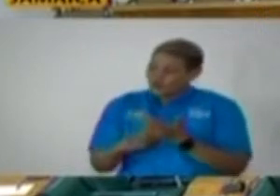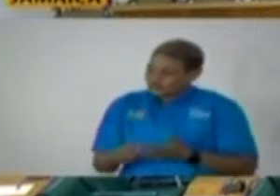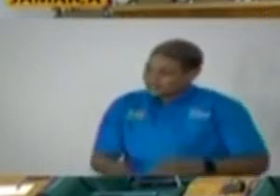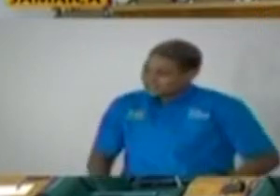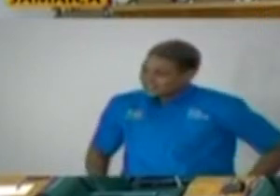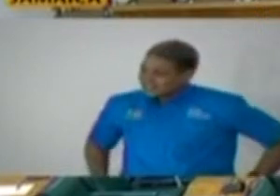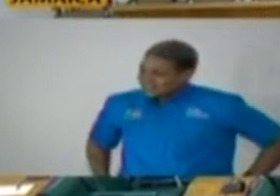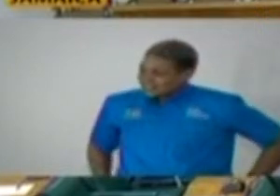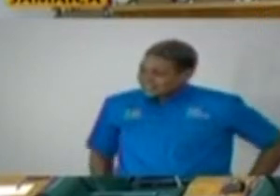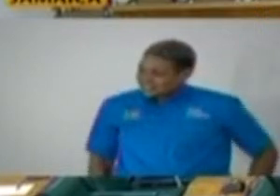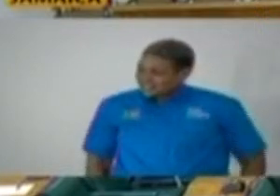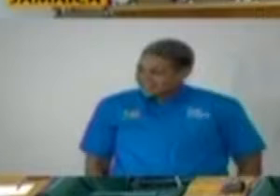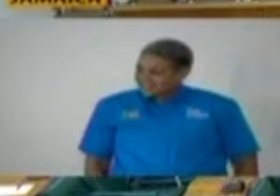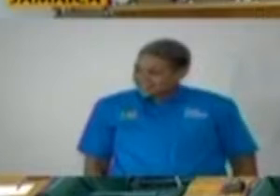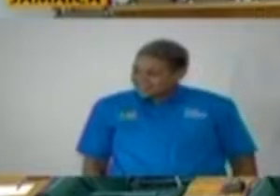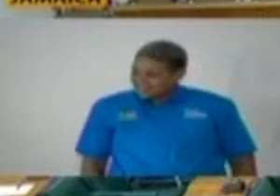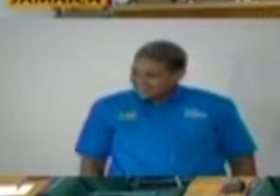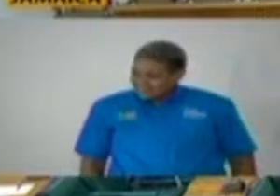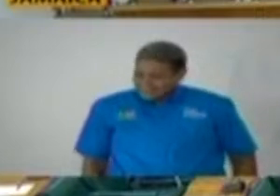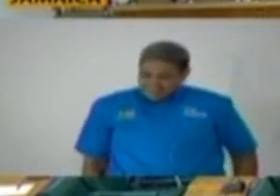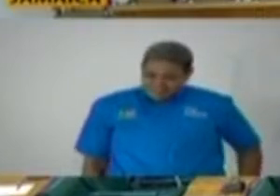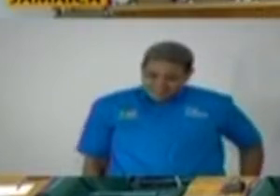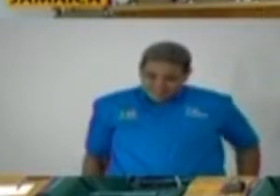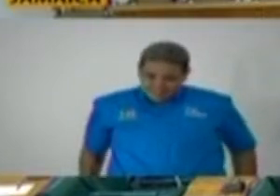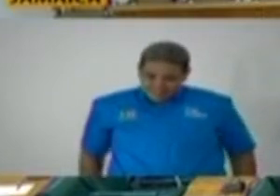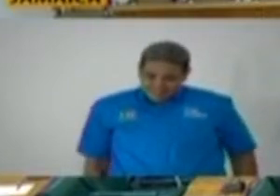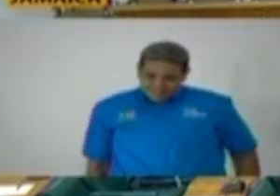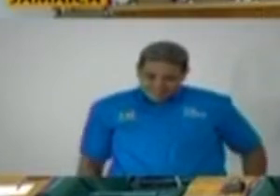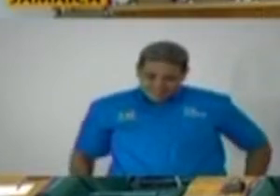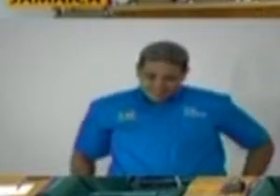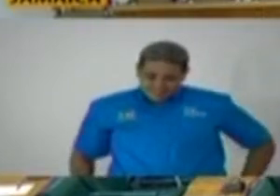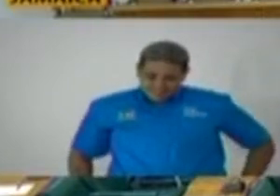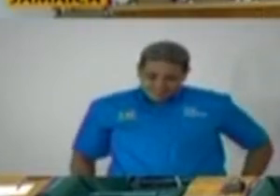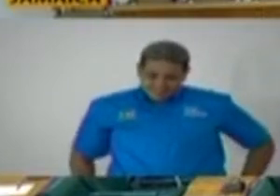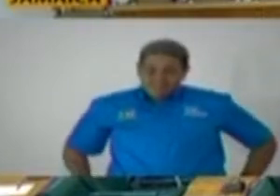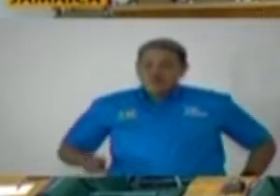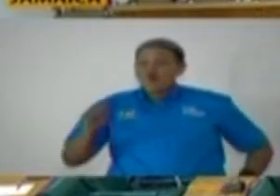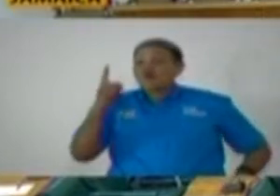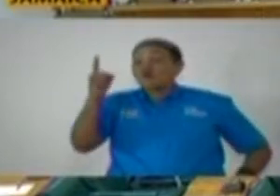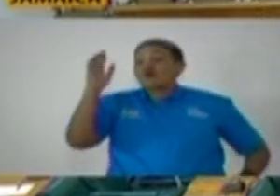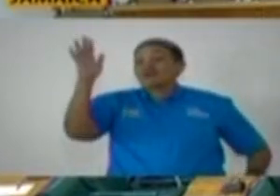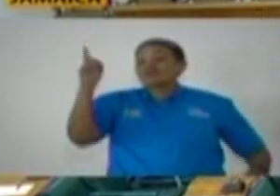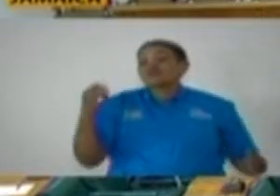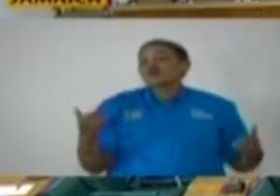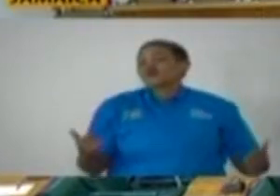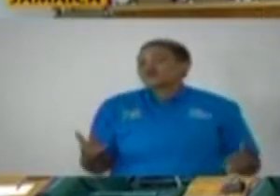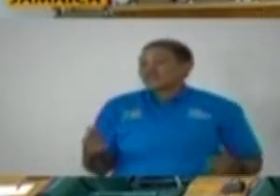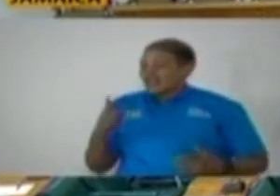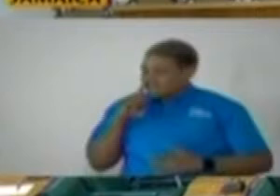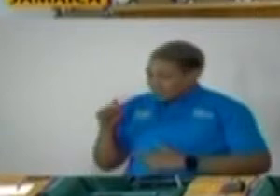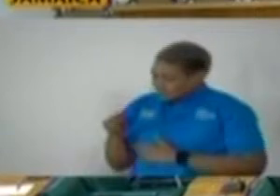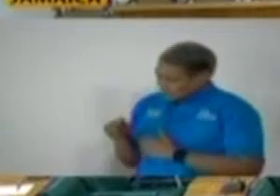negotiators. We are ready. We are ready to help. One speak on the floor just now.